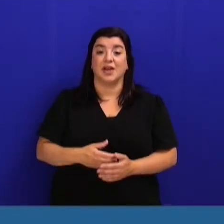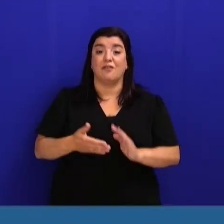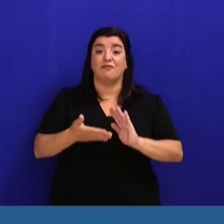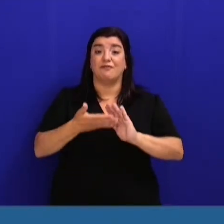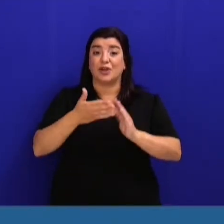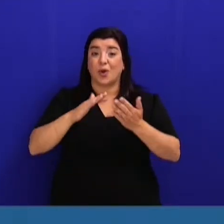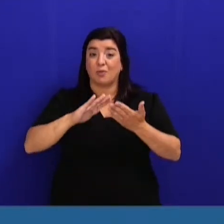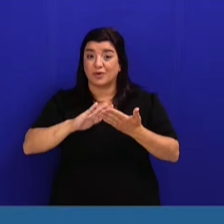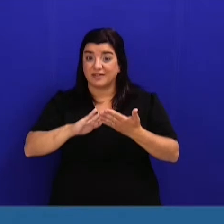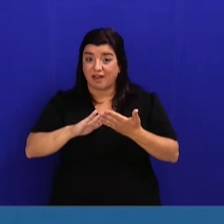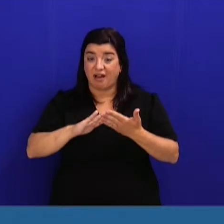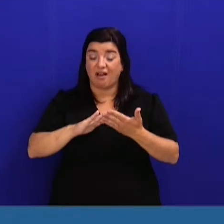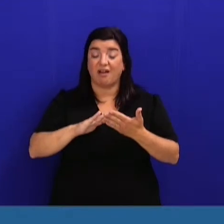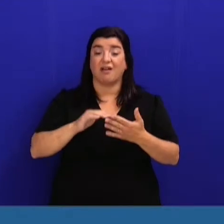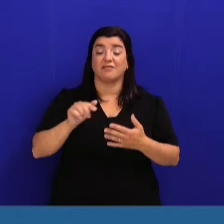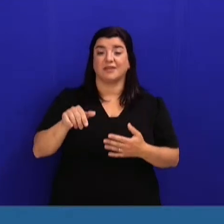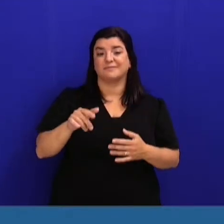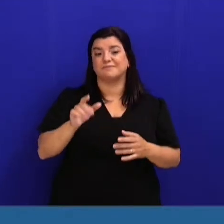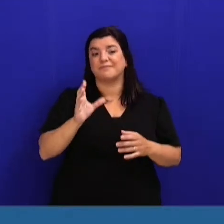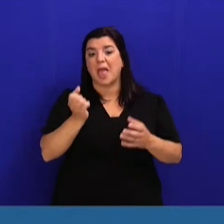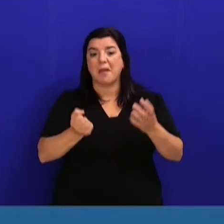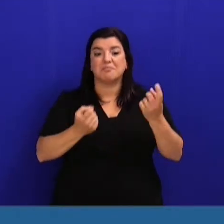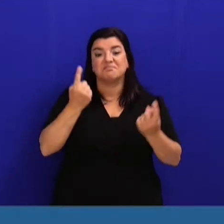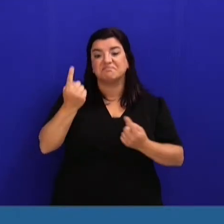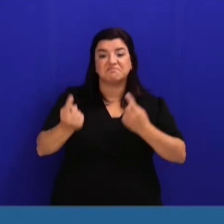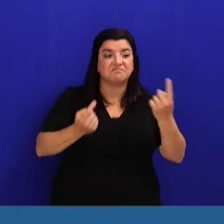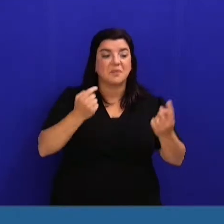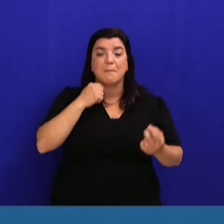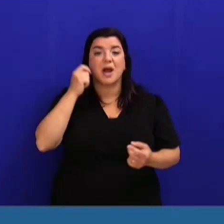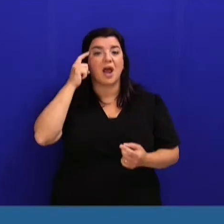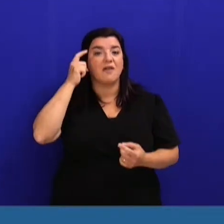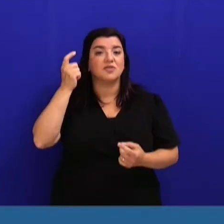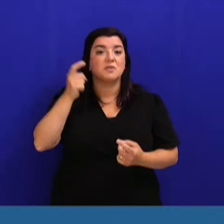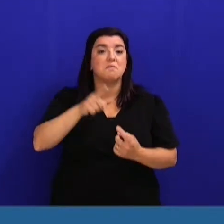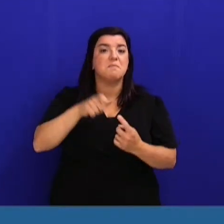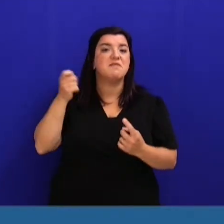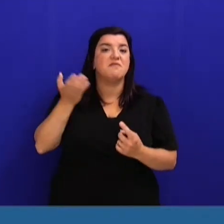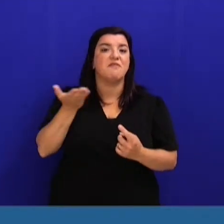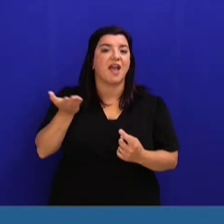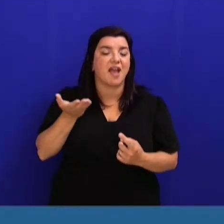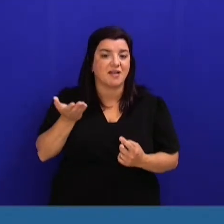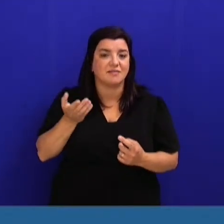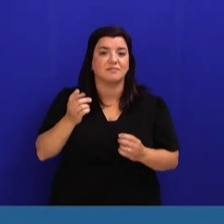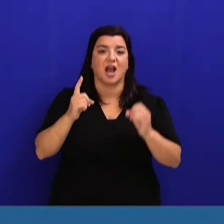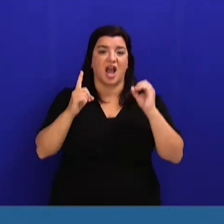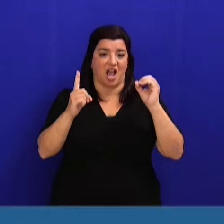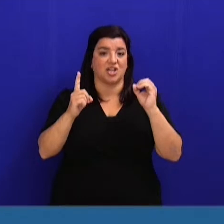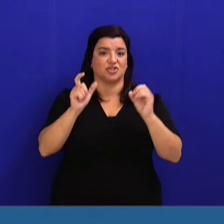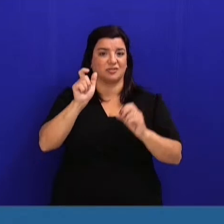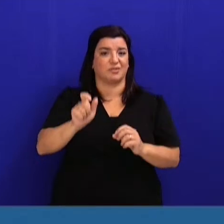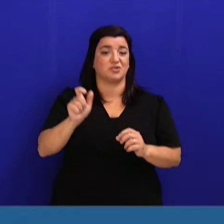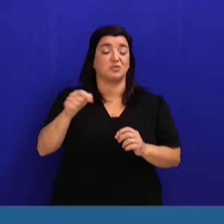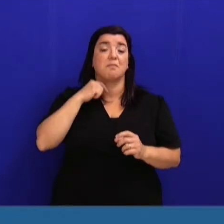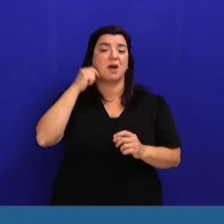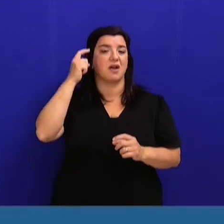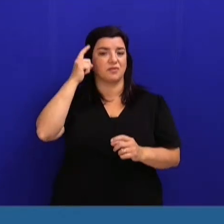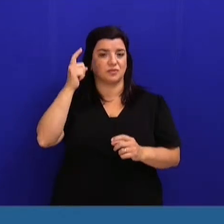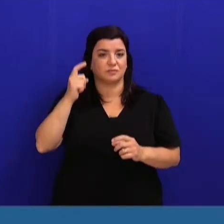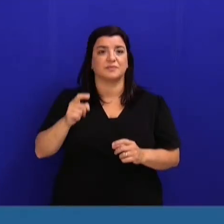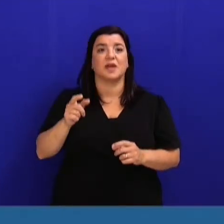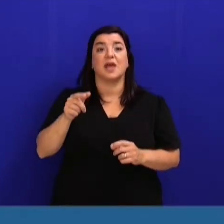ta' każi sporadiċi li dawk ma jkunux linkjati ma' xulxin, kellna 10 każijiet li kienu linkjati f'household